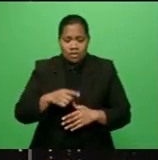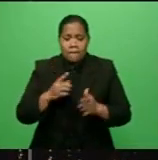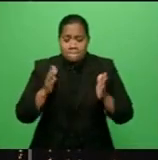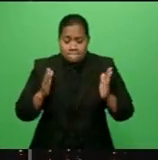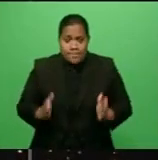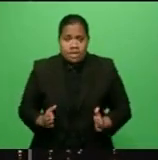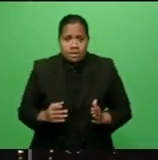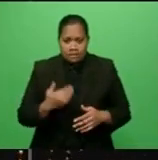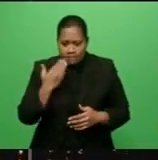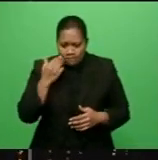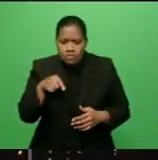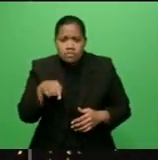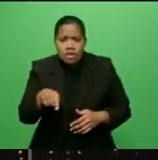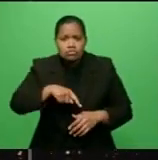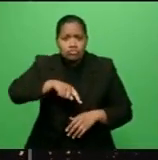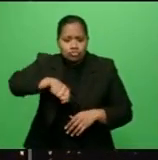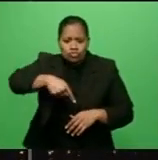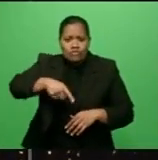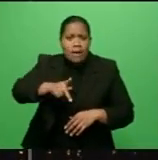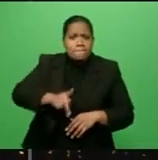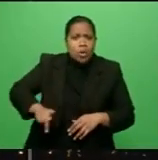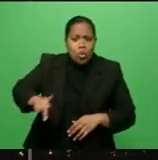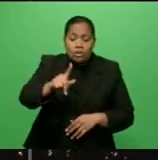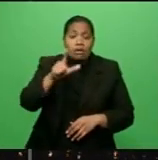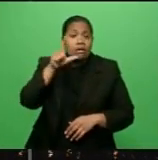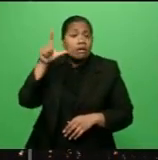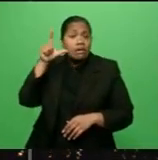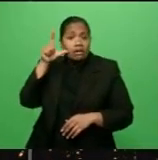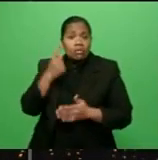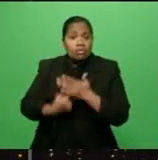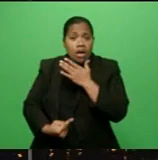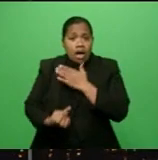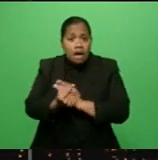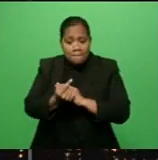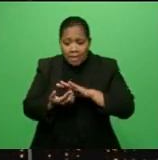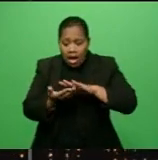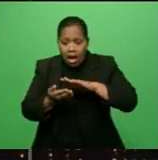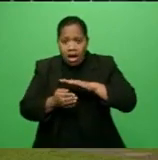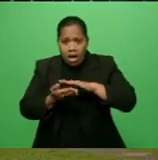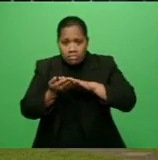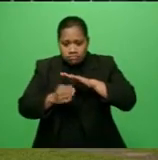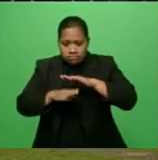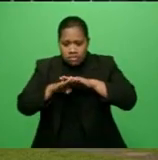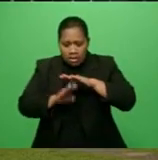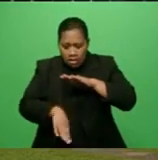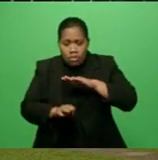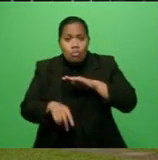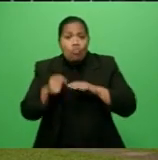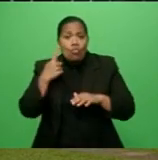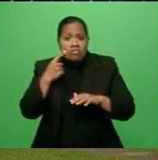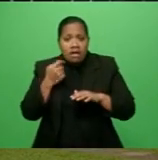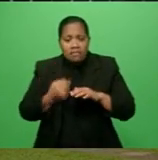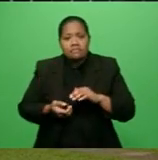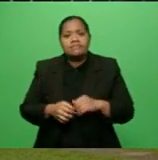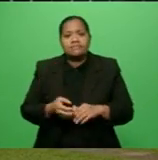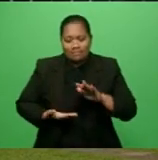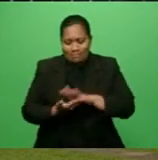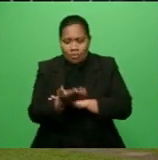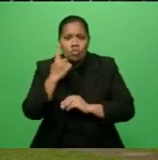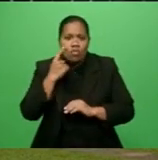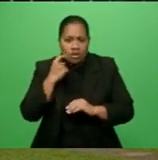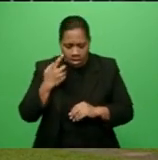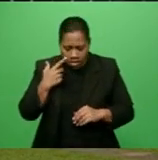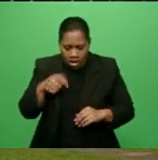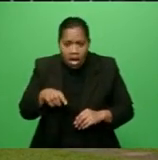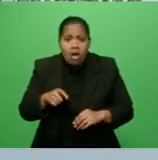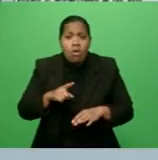Suva Olympic pool yesterday after he was found motionless underwater. Police say the victim had accompanied friends and was last seen